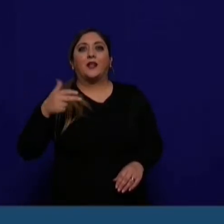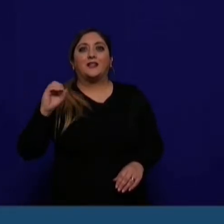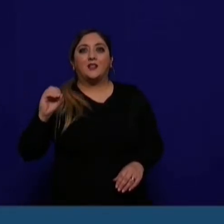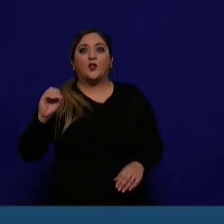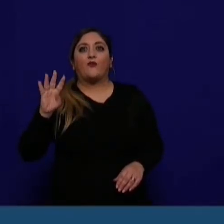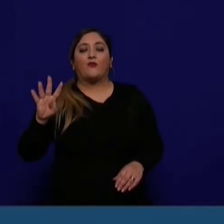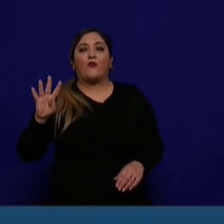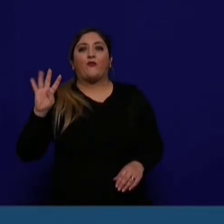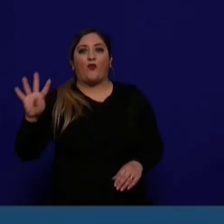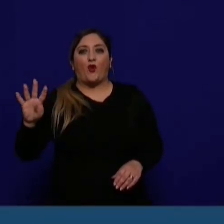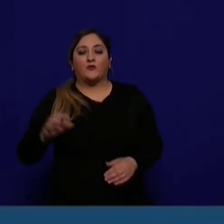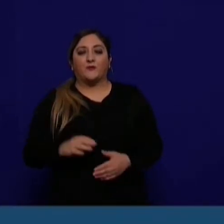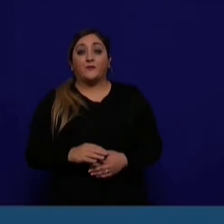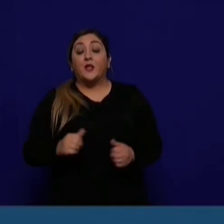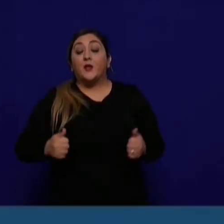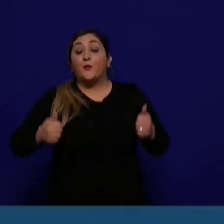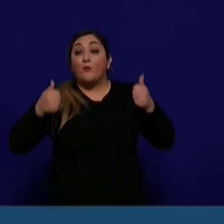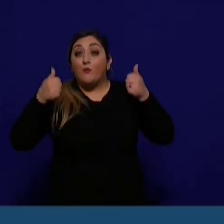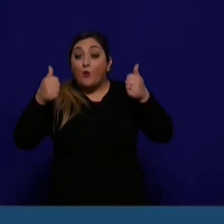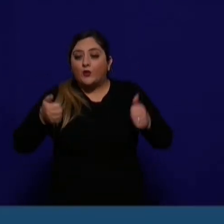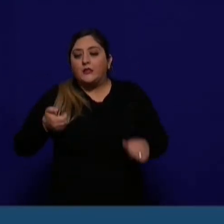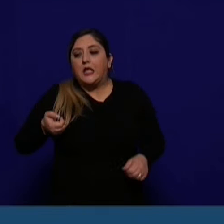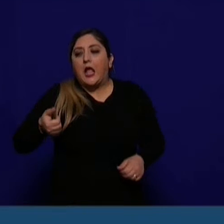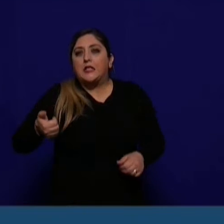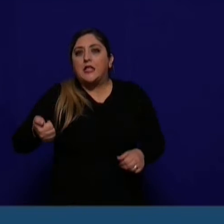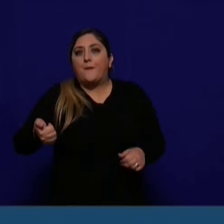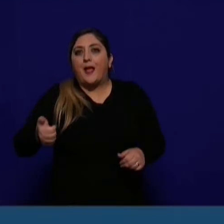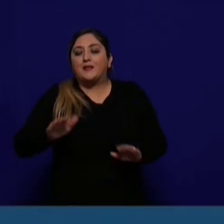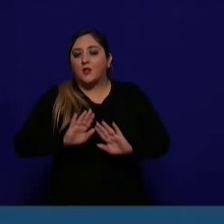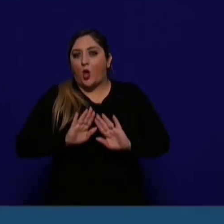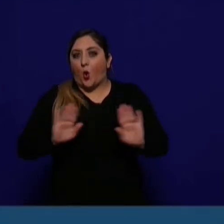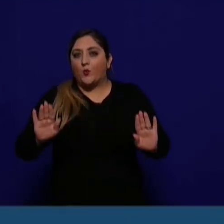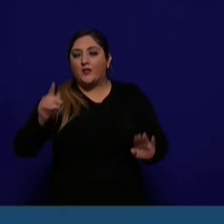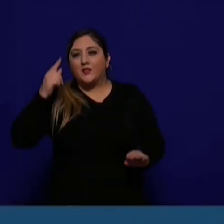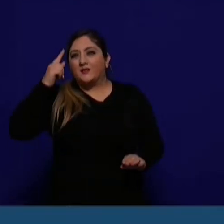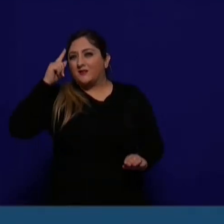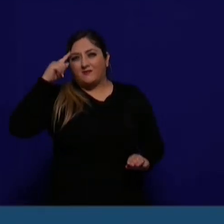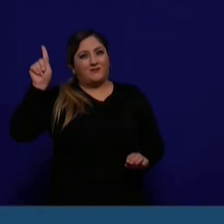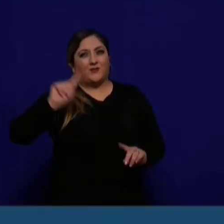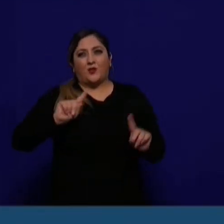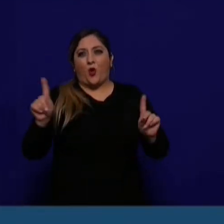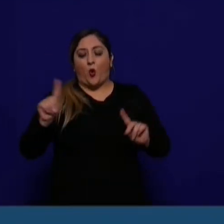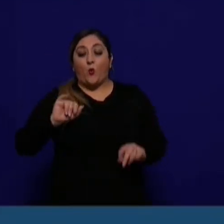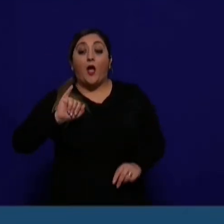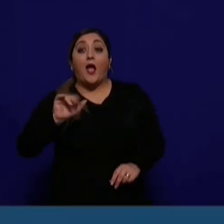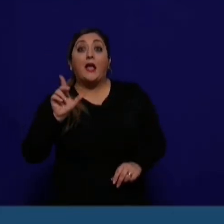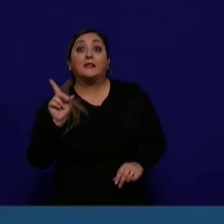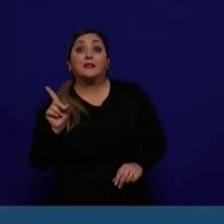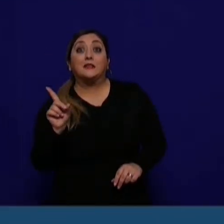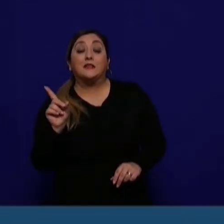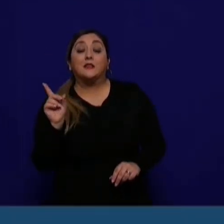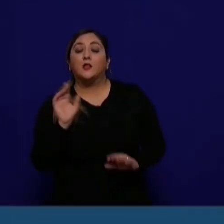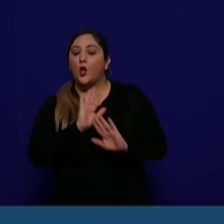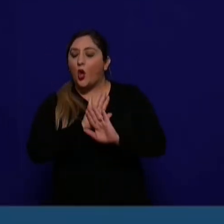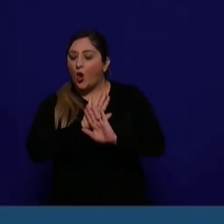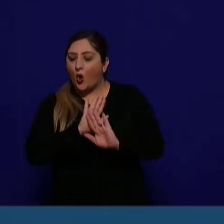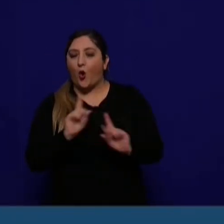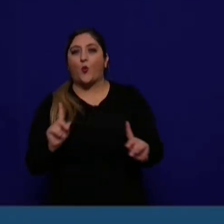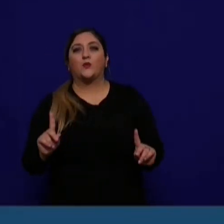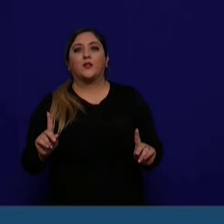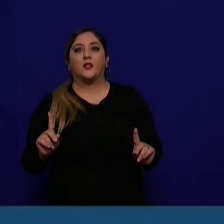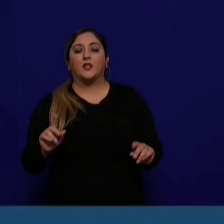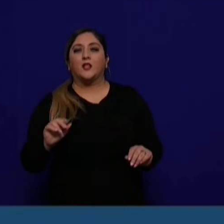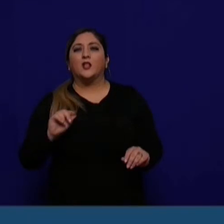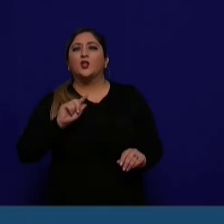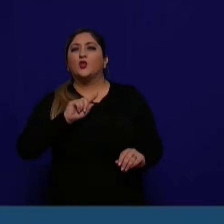99180044. It is important to just send an SMS with your identity card number, including the letter. And please do not put any